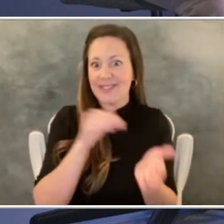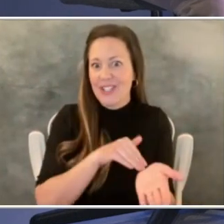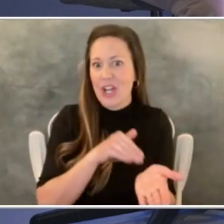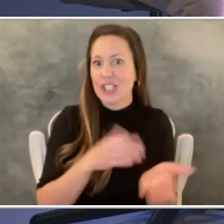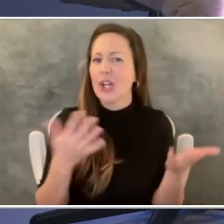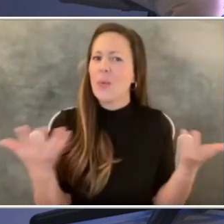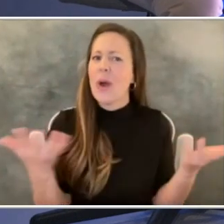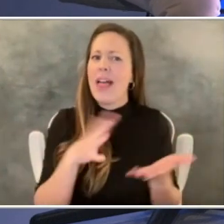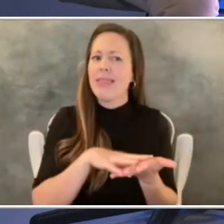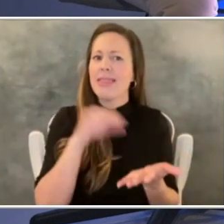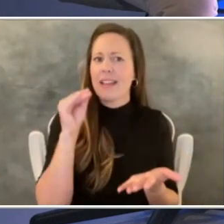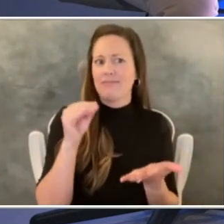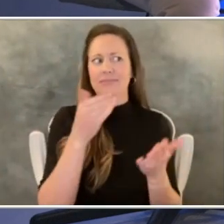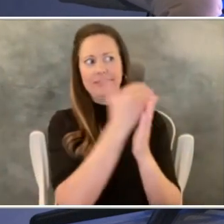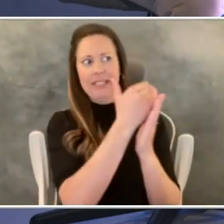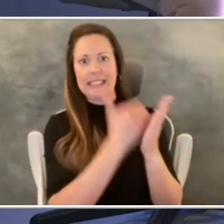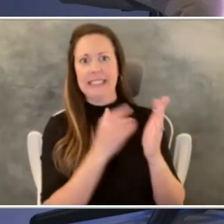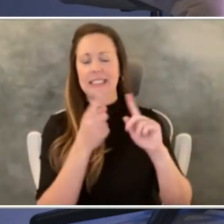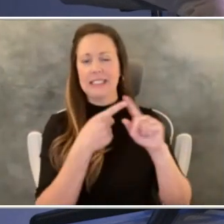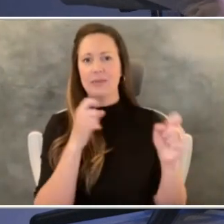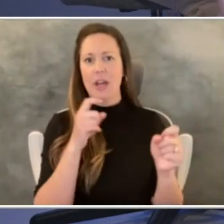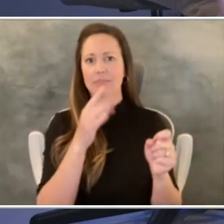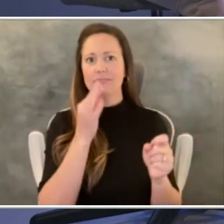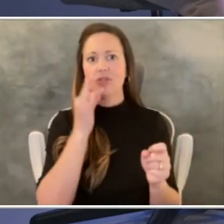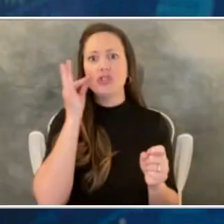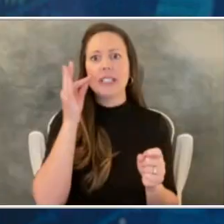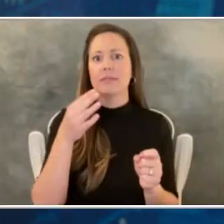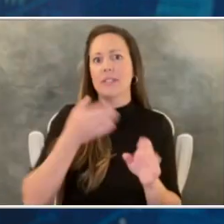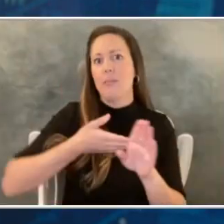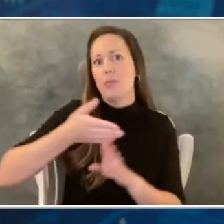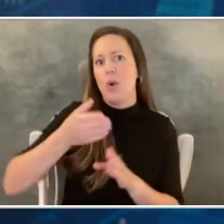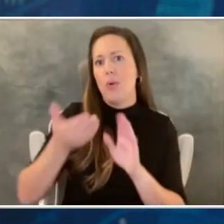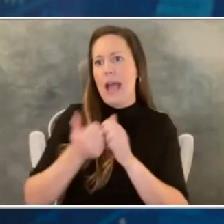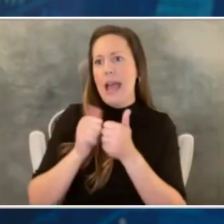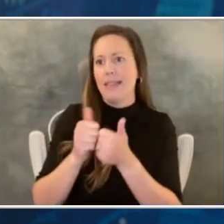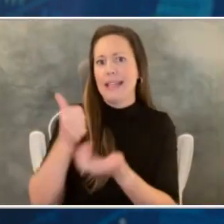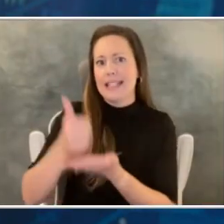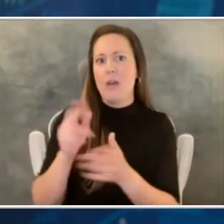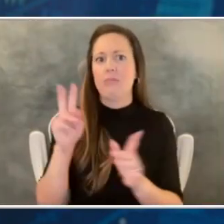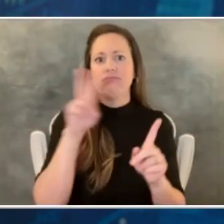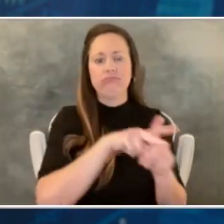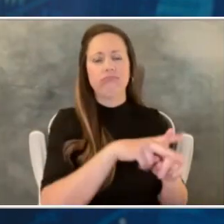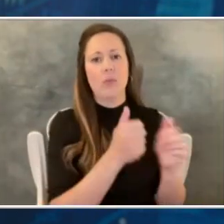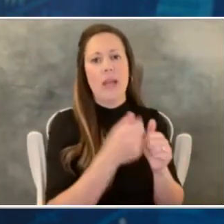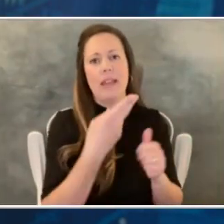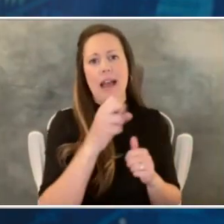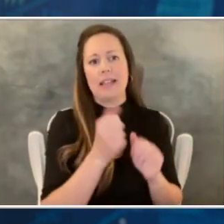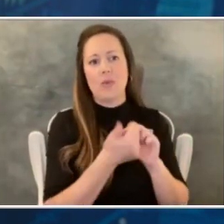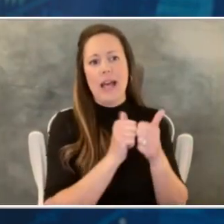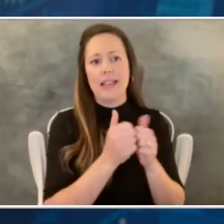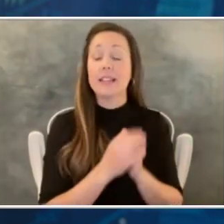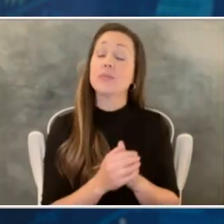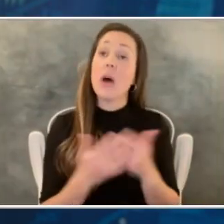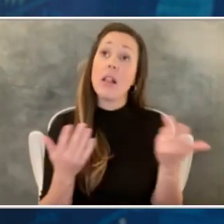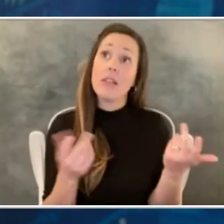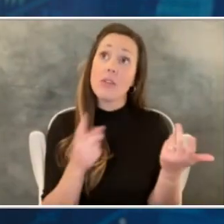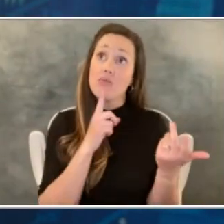carry over into treating high school athletes like Gabe? Our surgical techniques are very similar across the board.